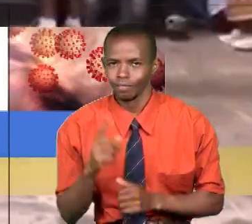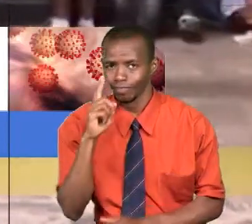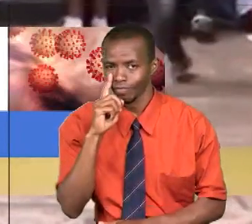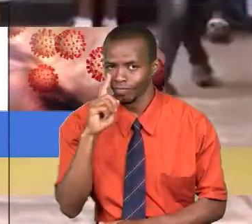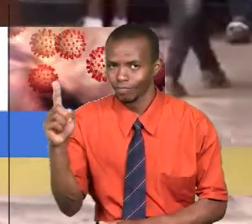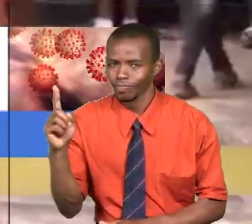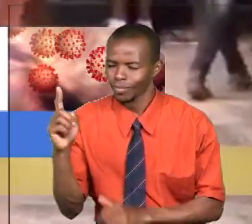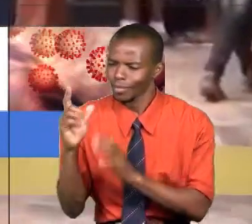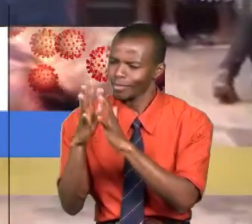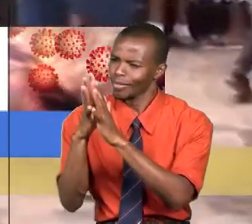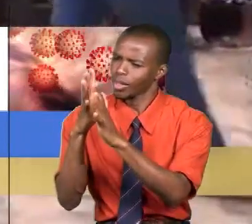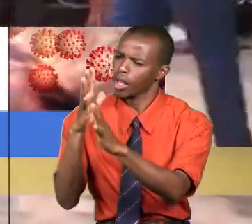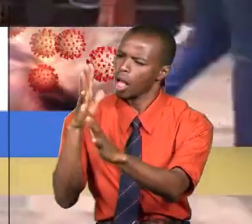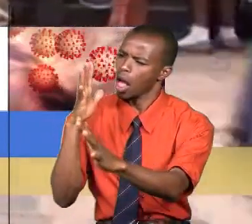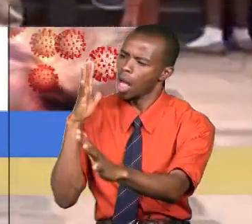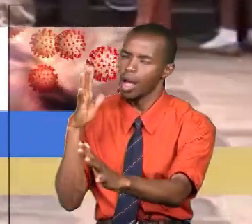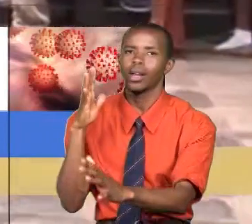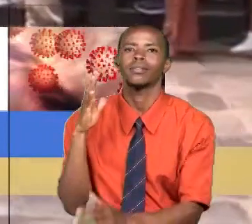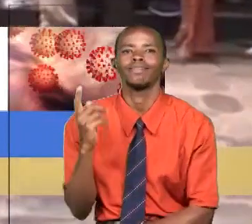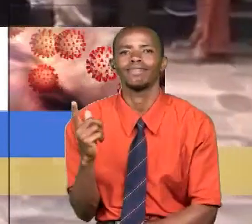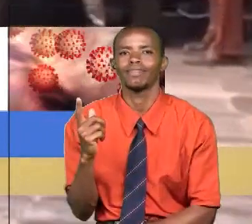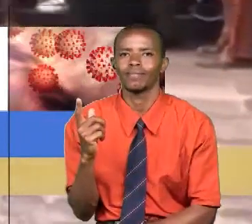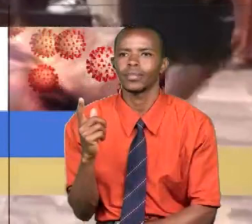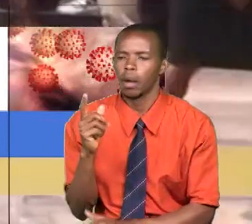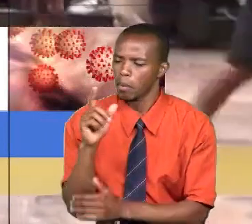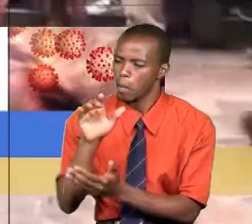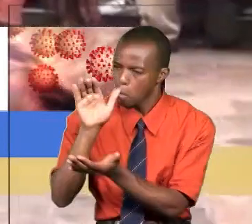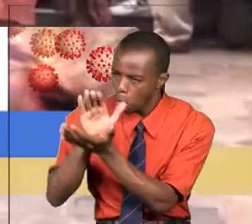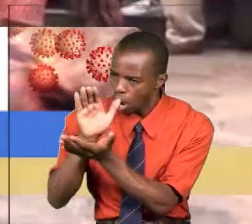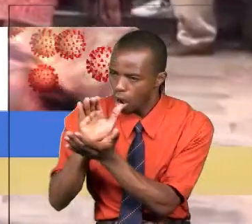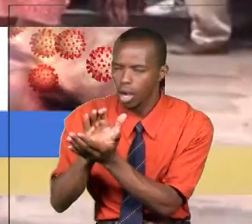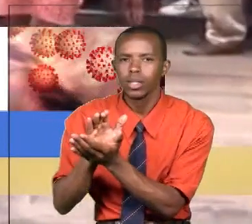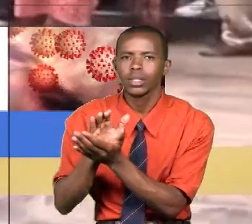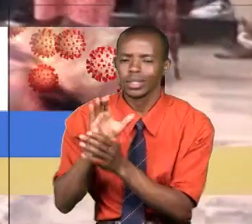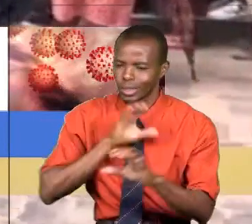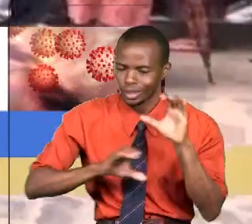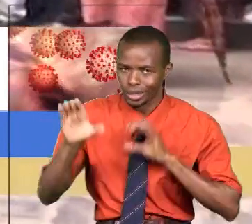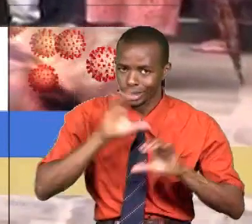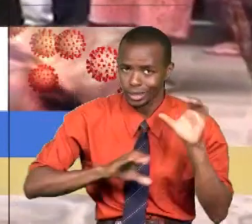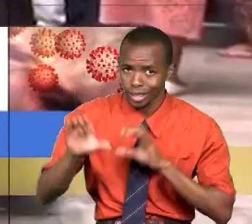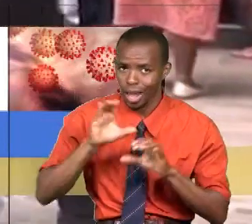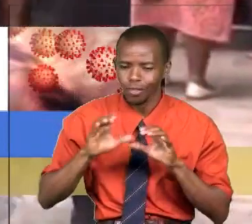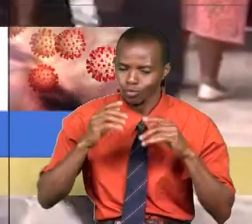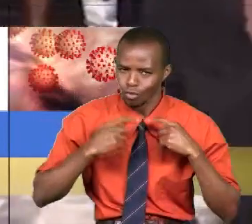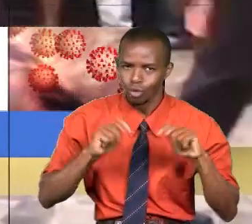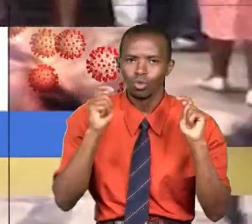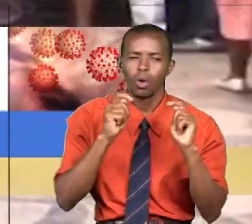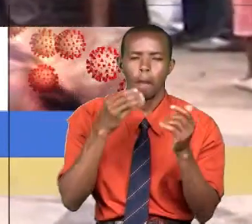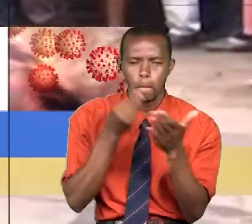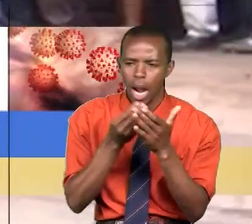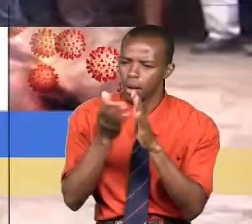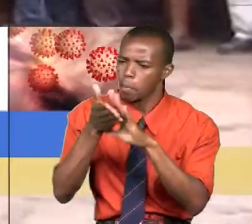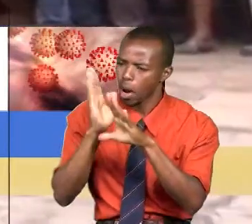queues have become a common feature in the Harare Central Business District as citizens, mainly civil servants, try to withdraw their